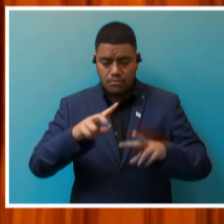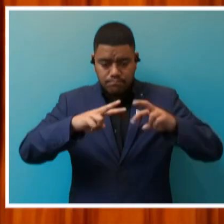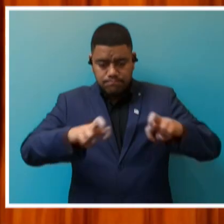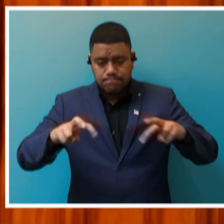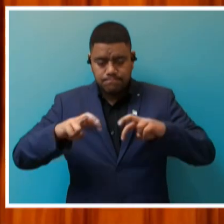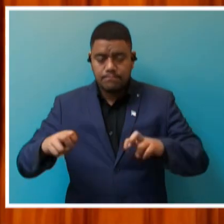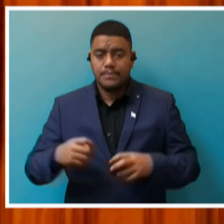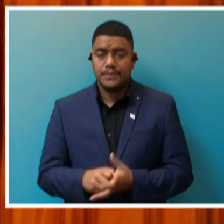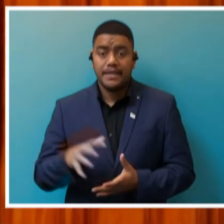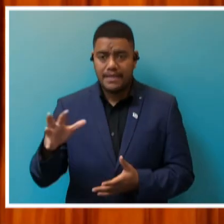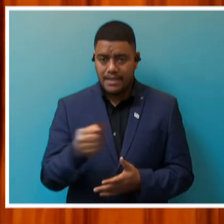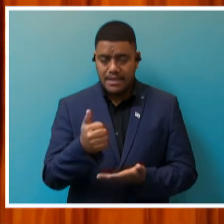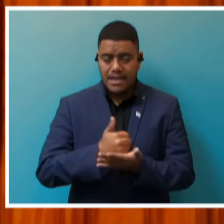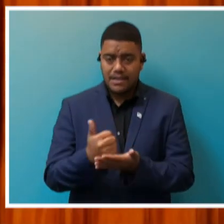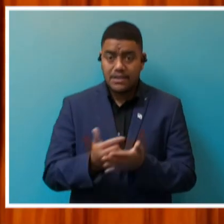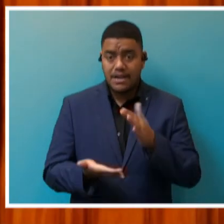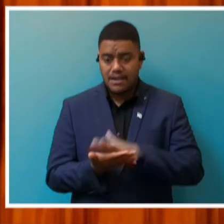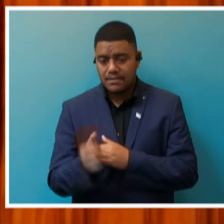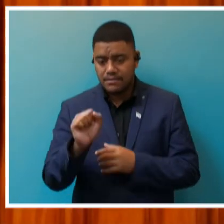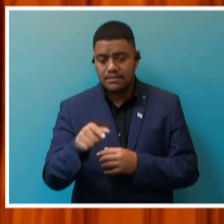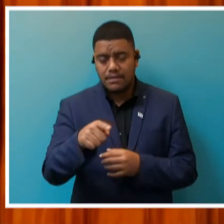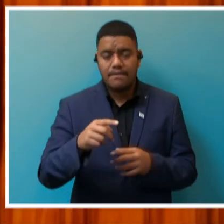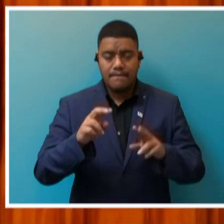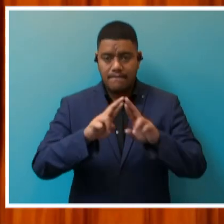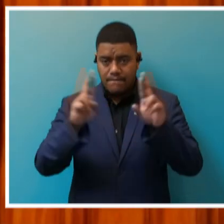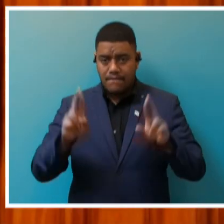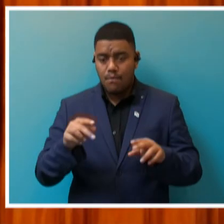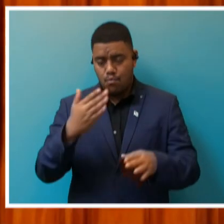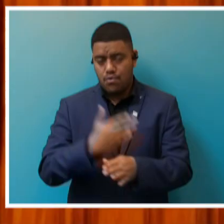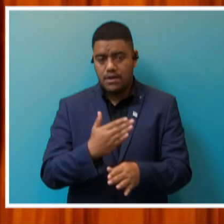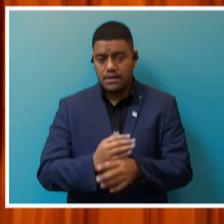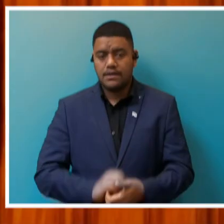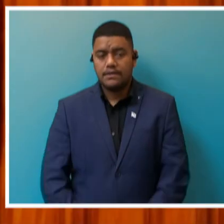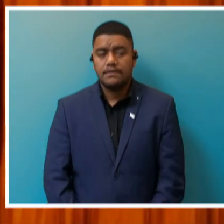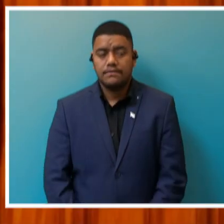and take appropriate action under its regulatory framework.